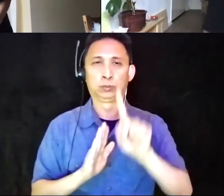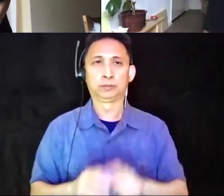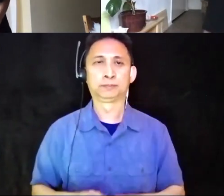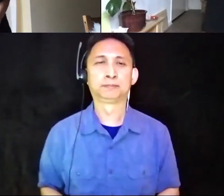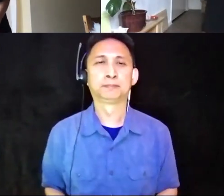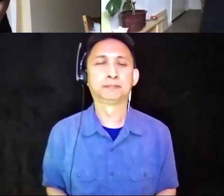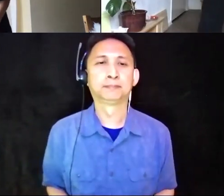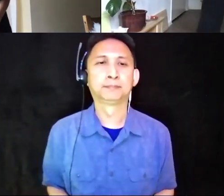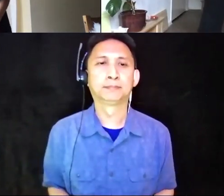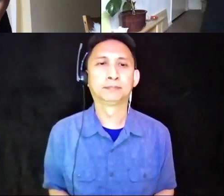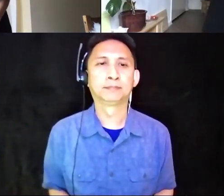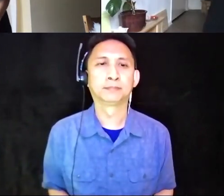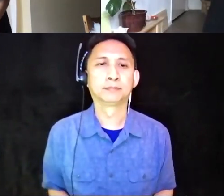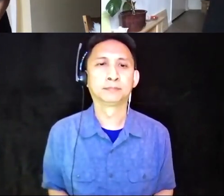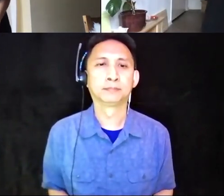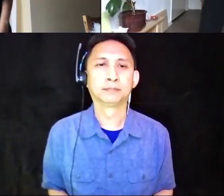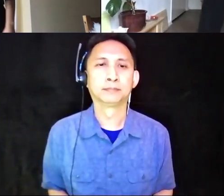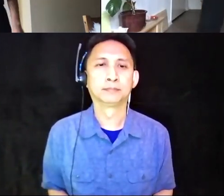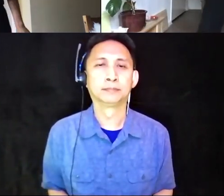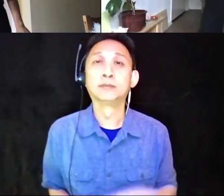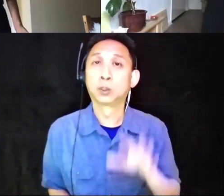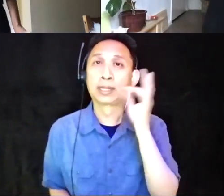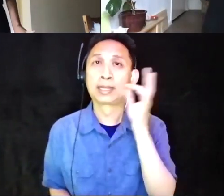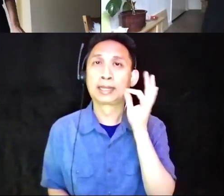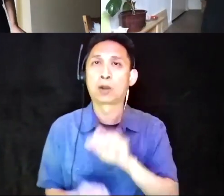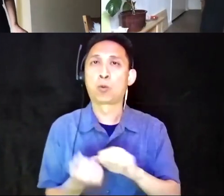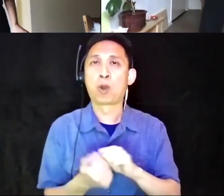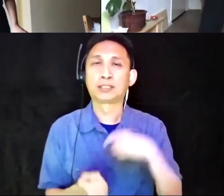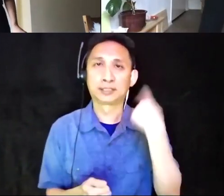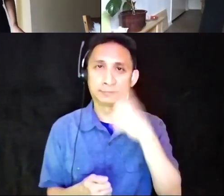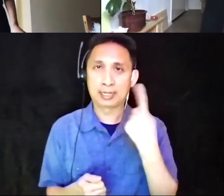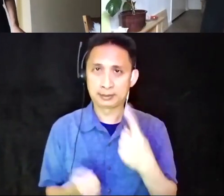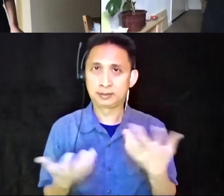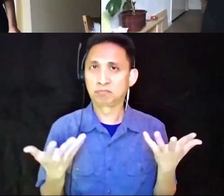So just after the cat washes his face,